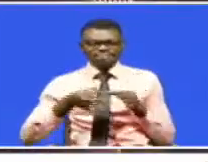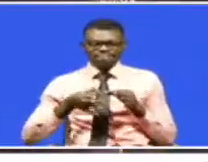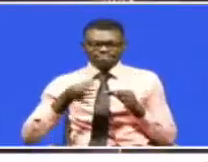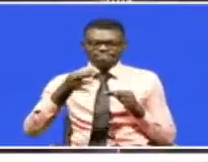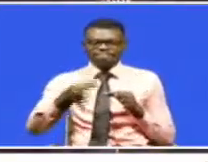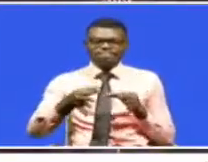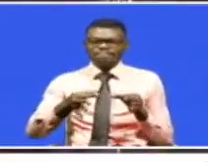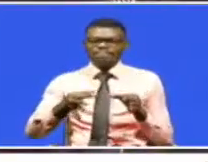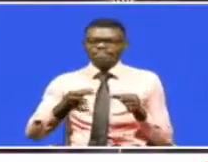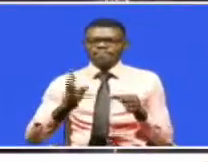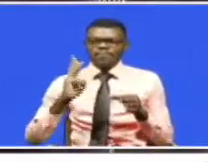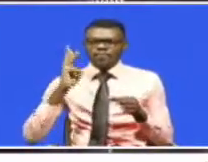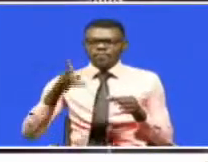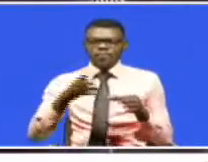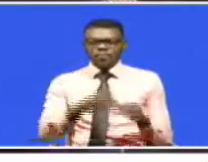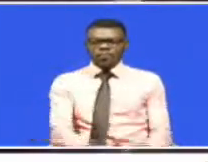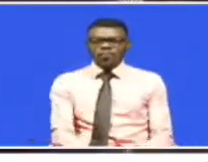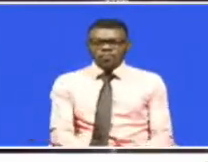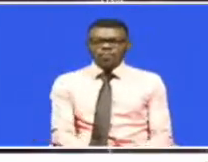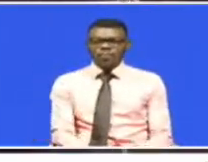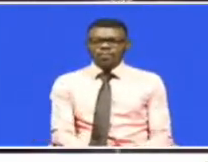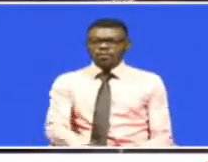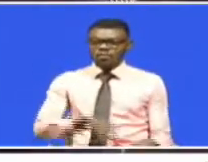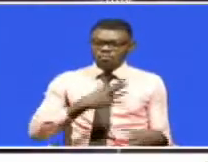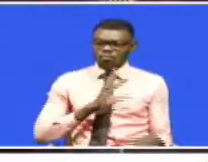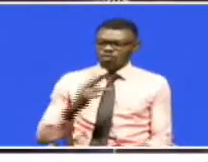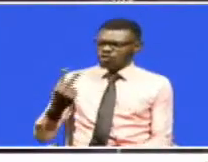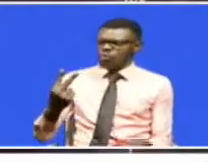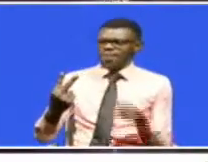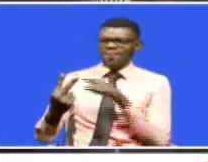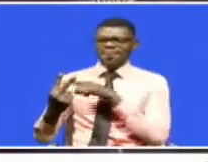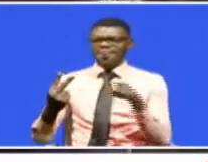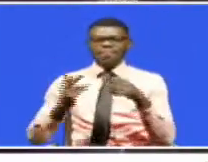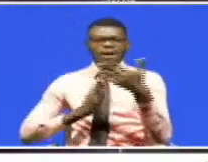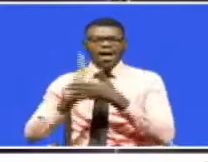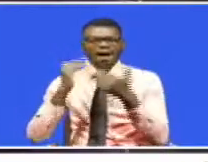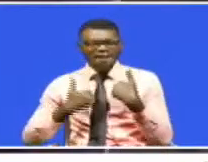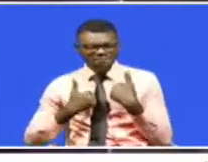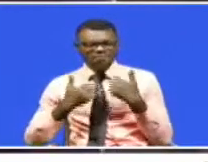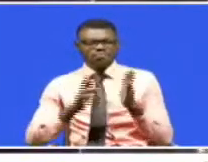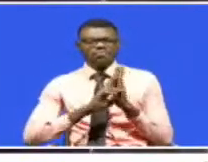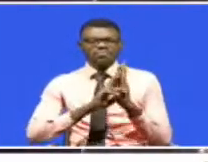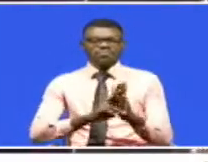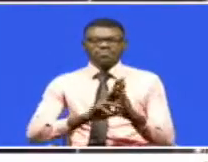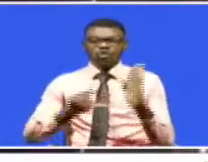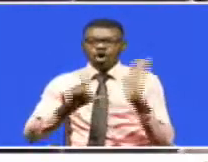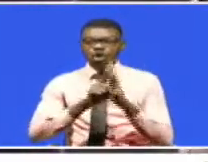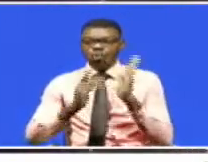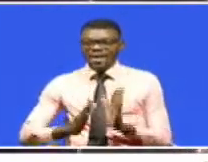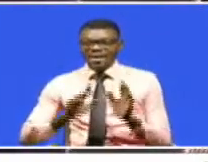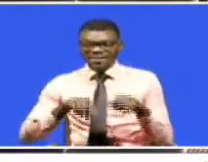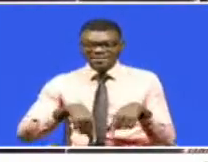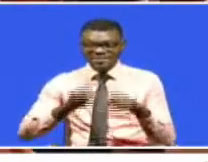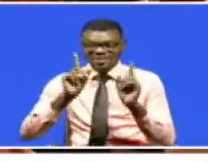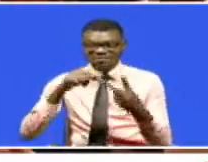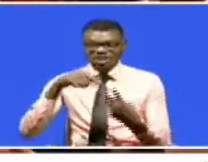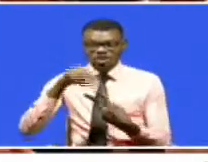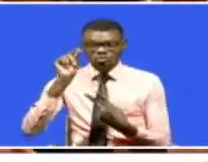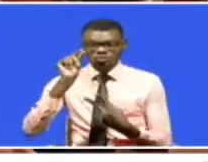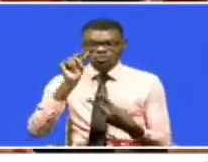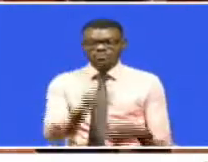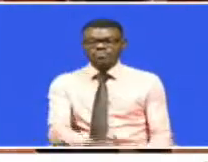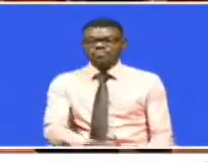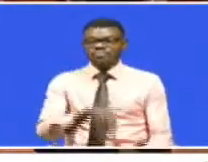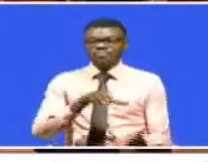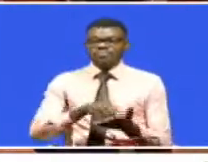Mint. It will also be in violation of the two accused persons' right to be represented by counsel of their choice. The case